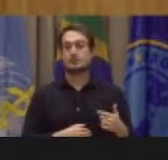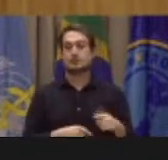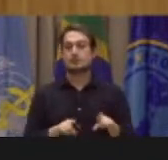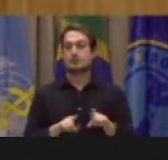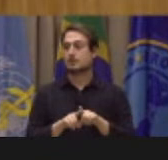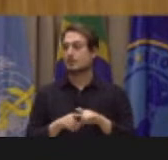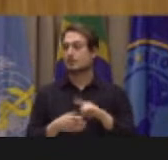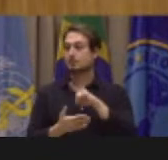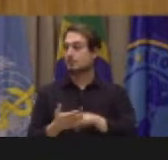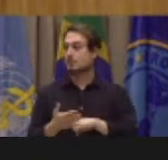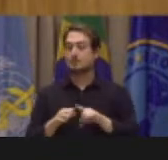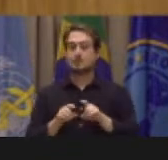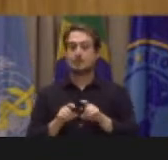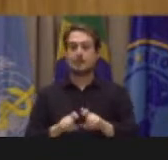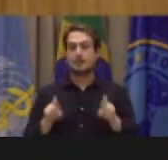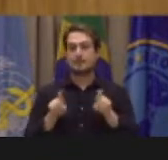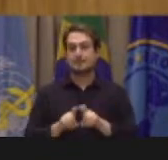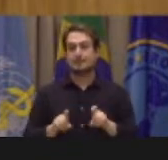institution,